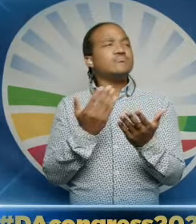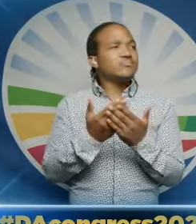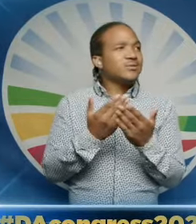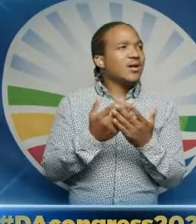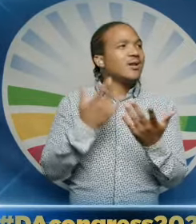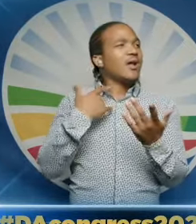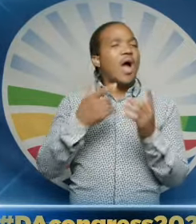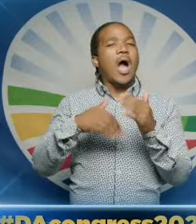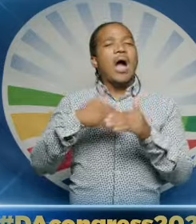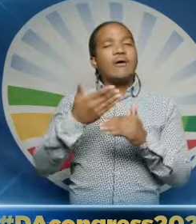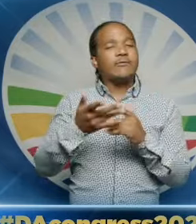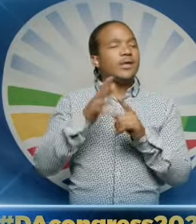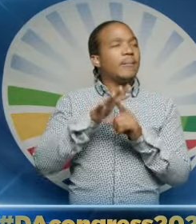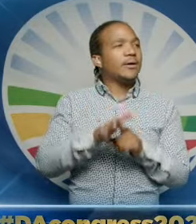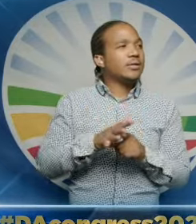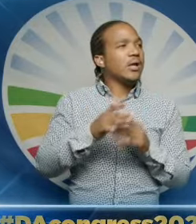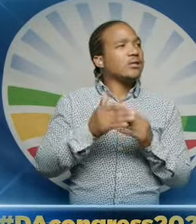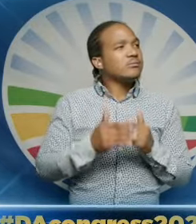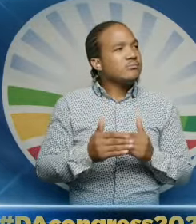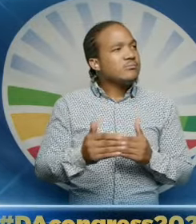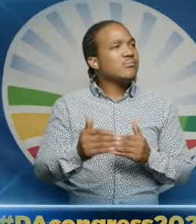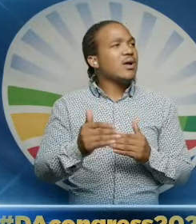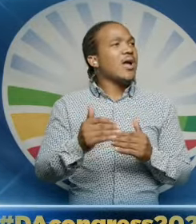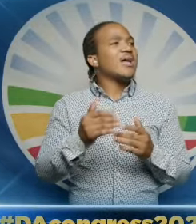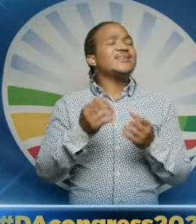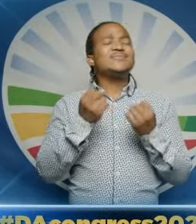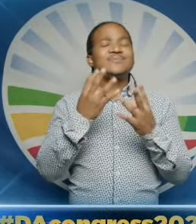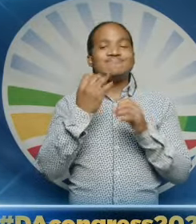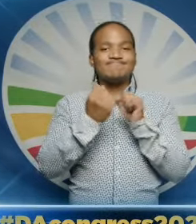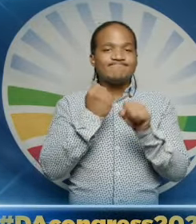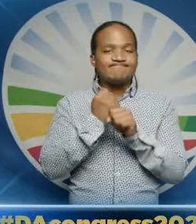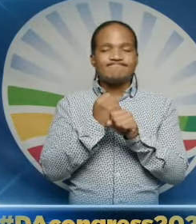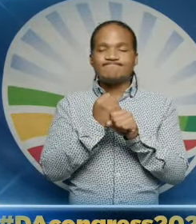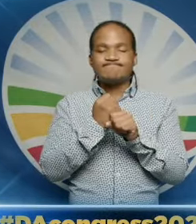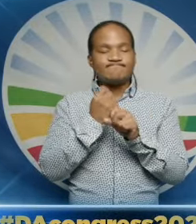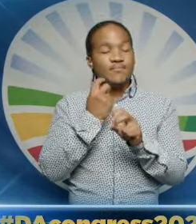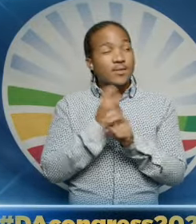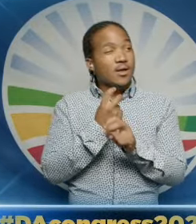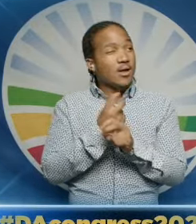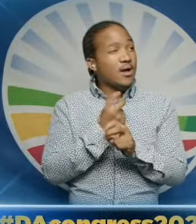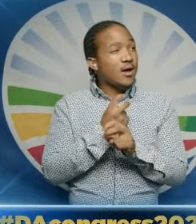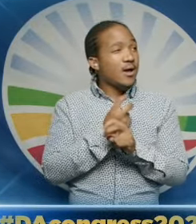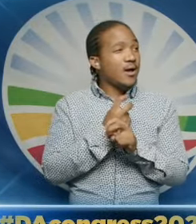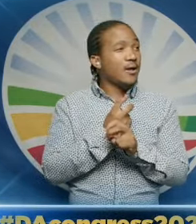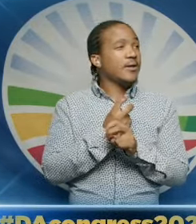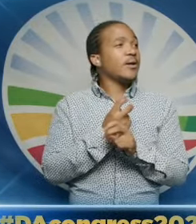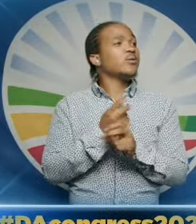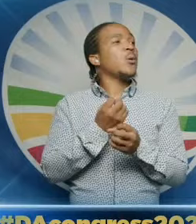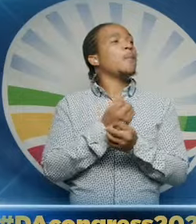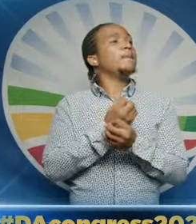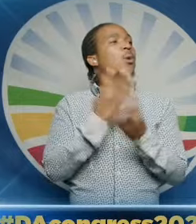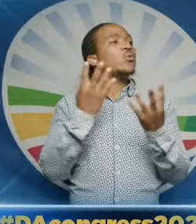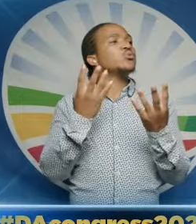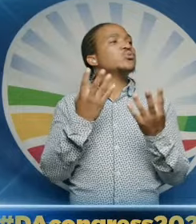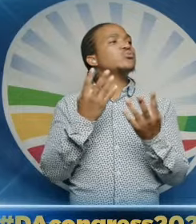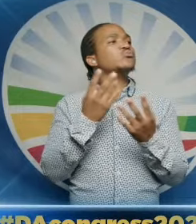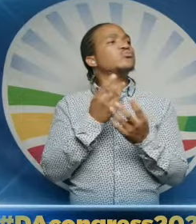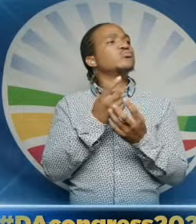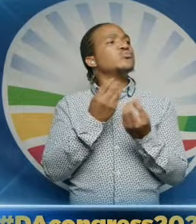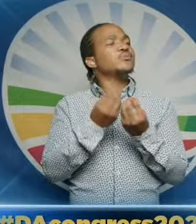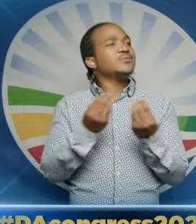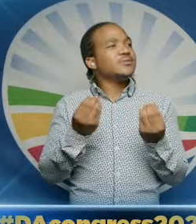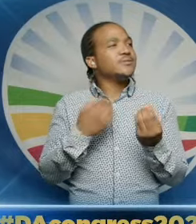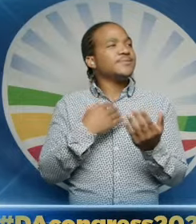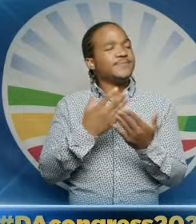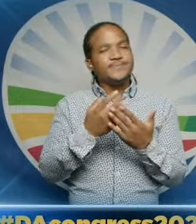apartheid, or whether it be against the ANC regime. It's been a hard battle, but it's been a rewarding battle, I think. And most importantly, we've stuck true to